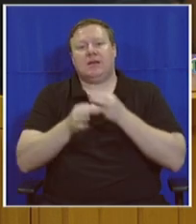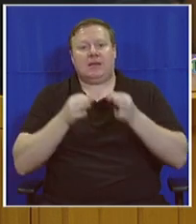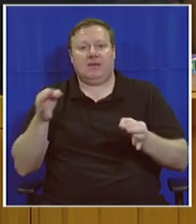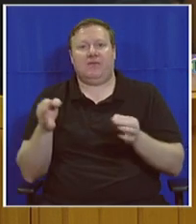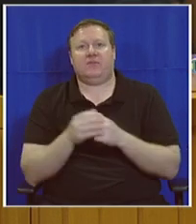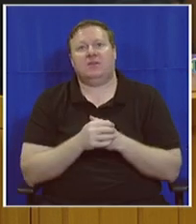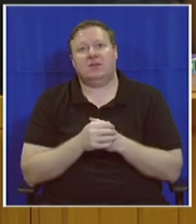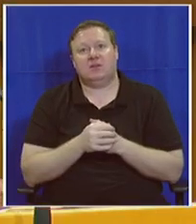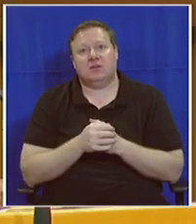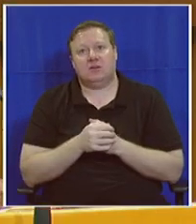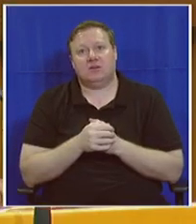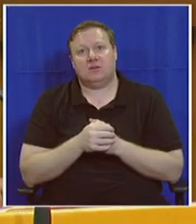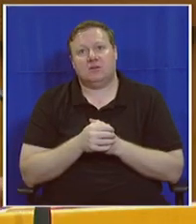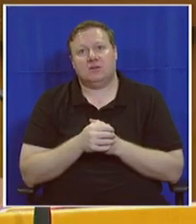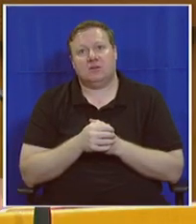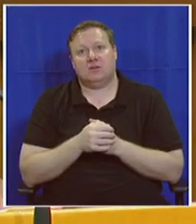mediocrity.